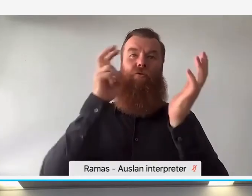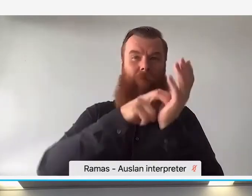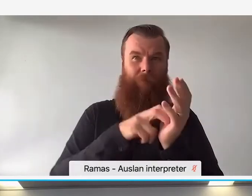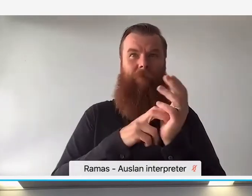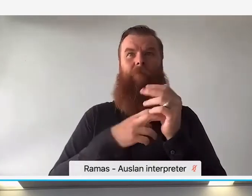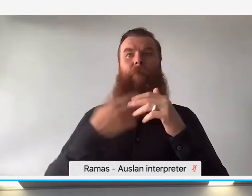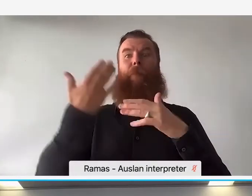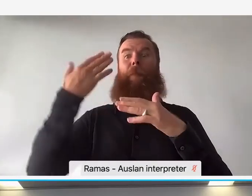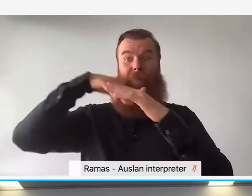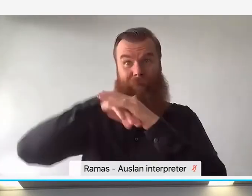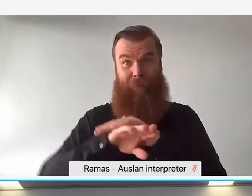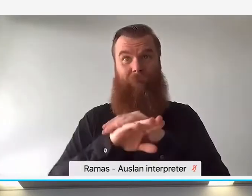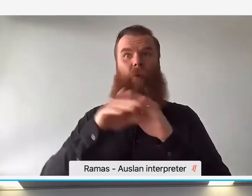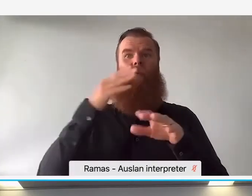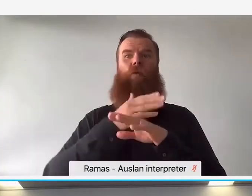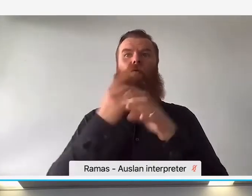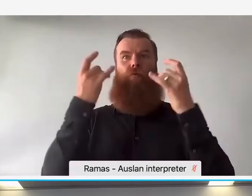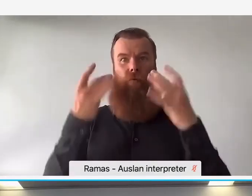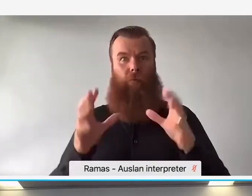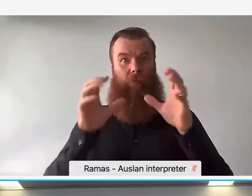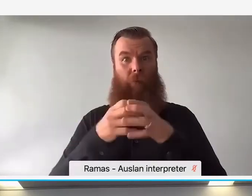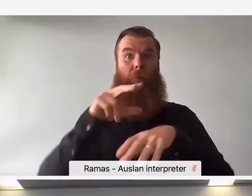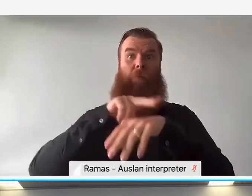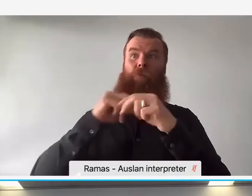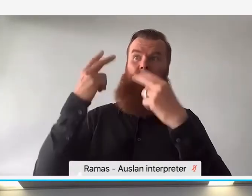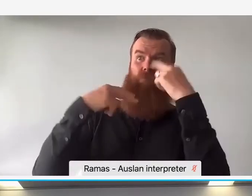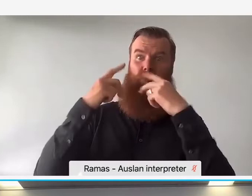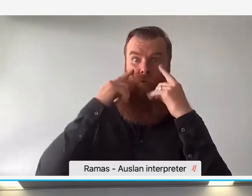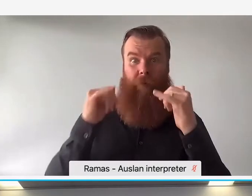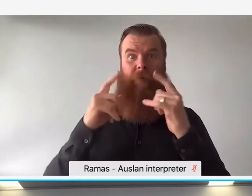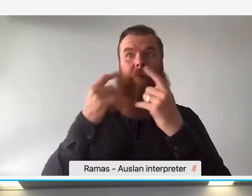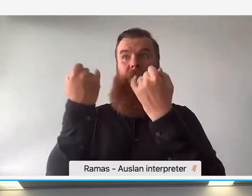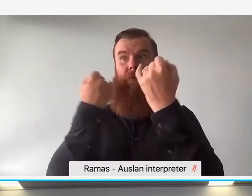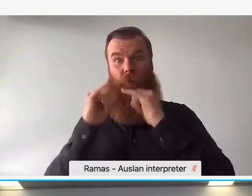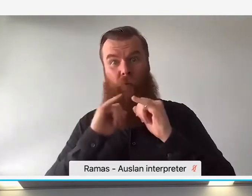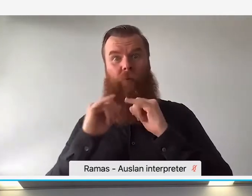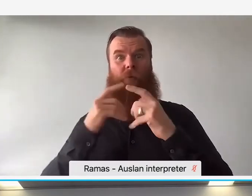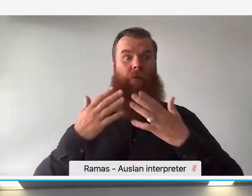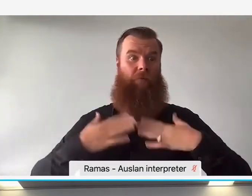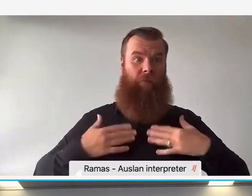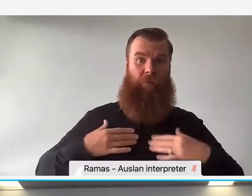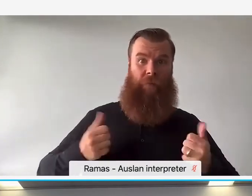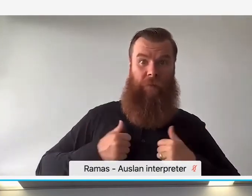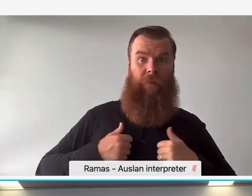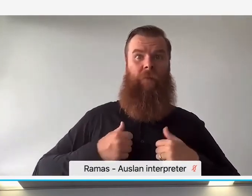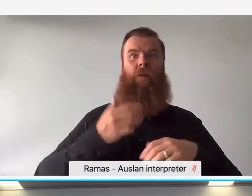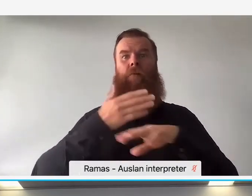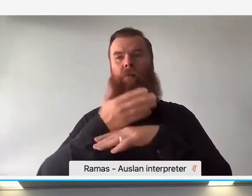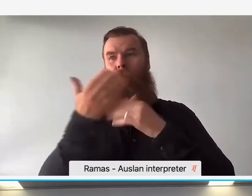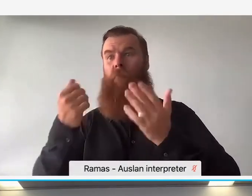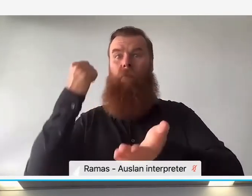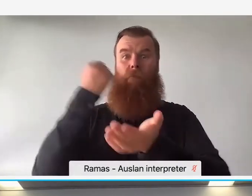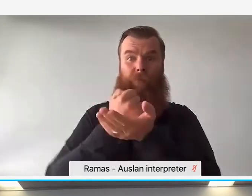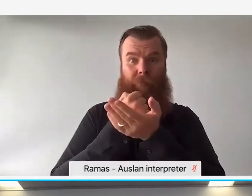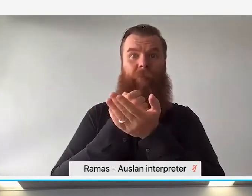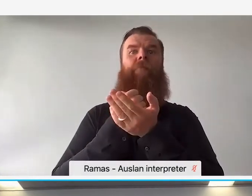Ready pool, police checks, interviews, fitness tests, a job offer and a visa, and pre-departure